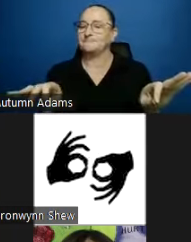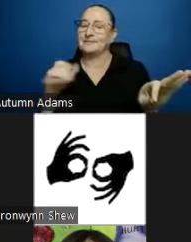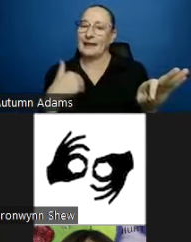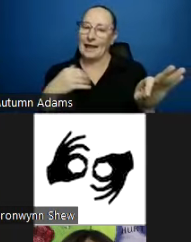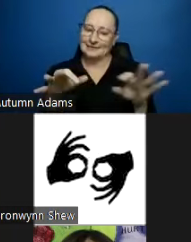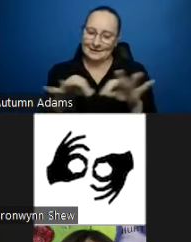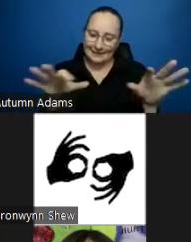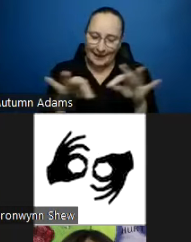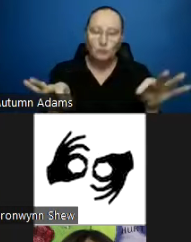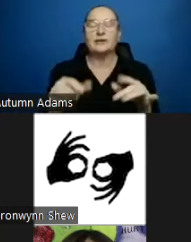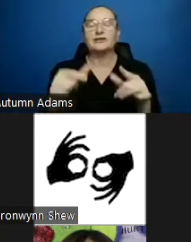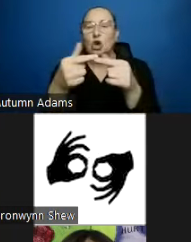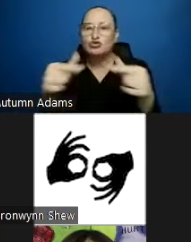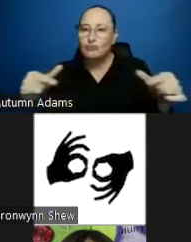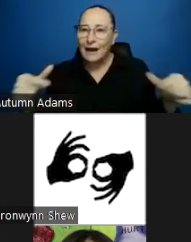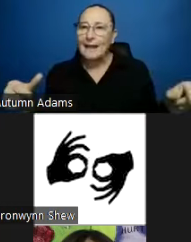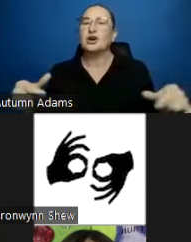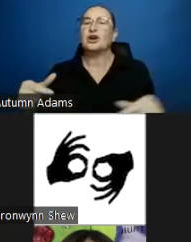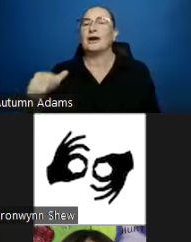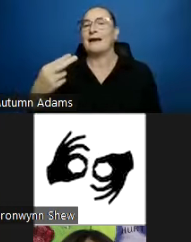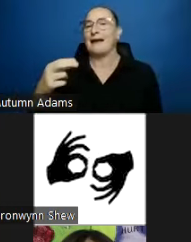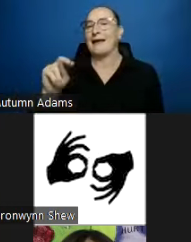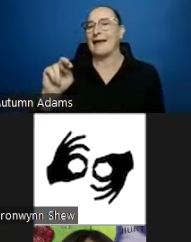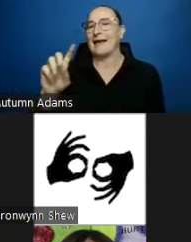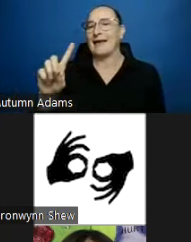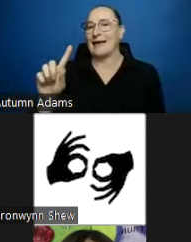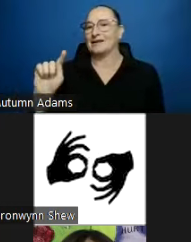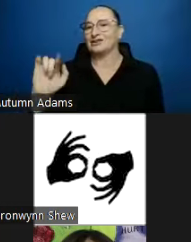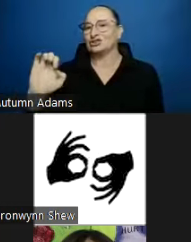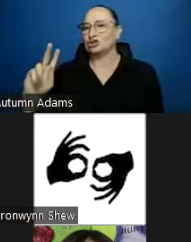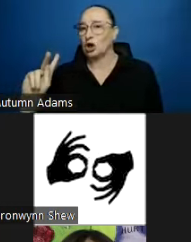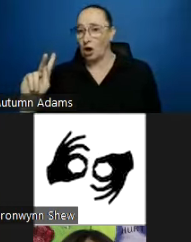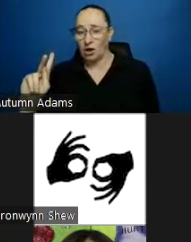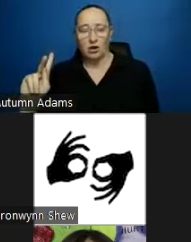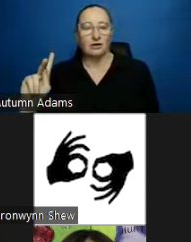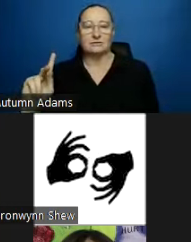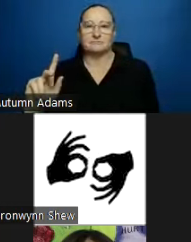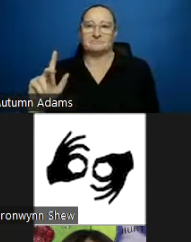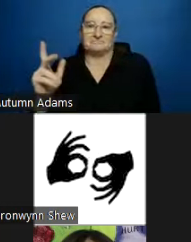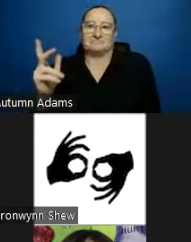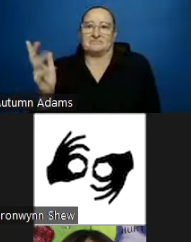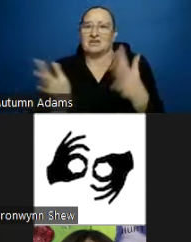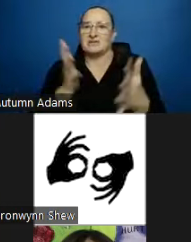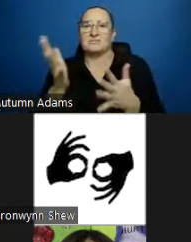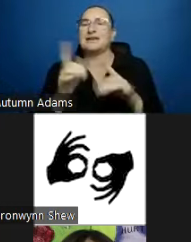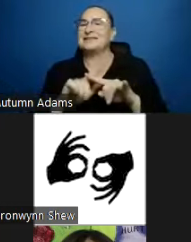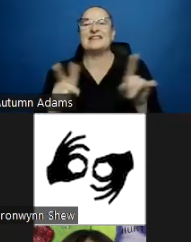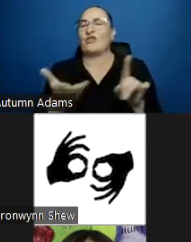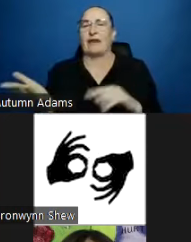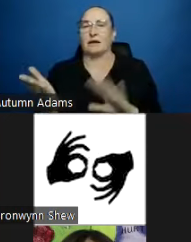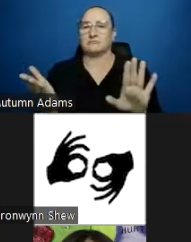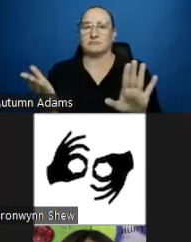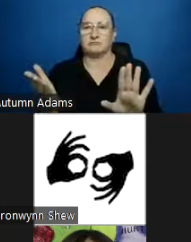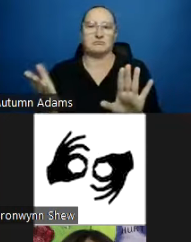has grammar. Hand talk, it could be, I don't know, a gesture is a completely different thing. So I recommend don't